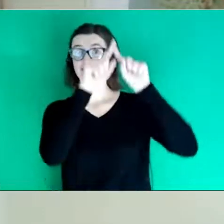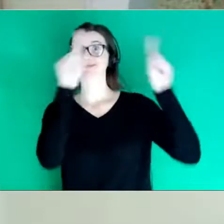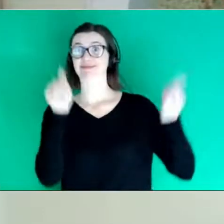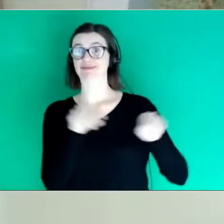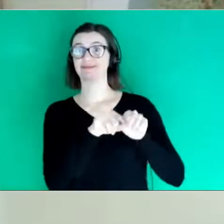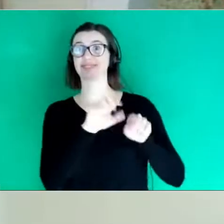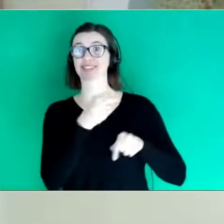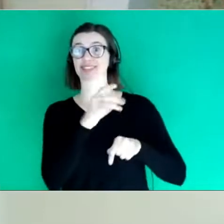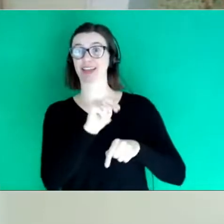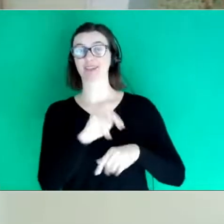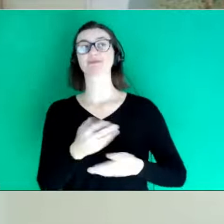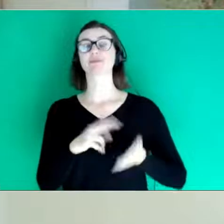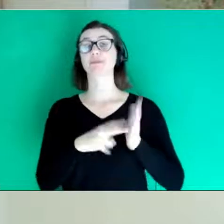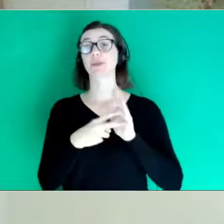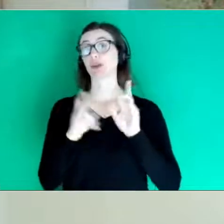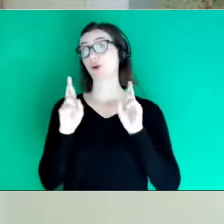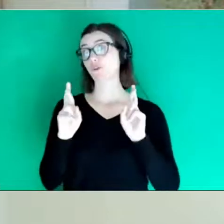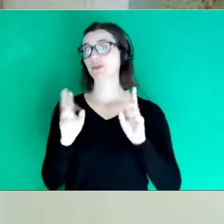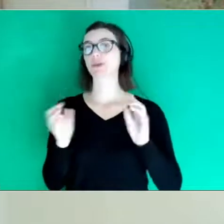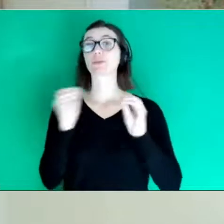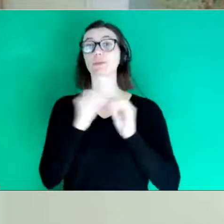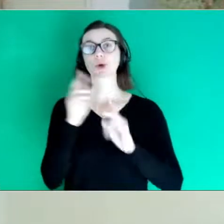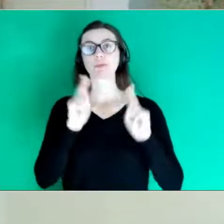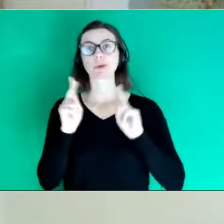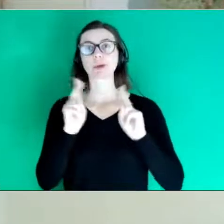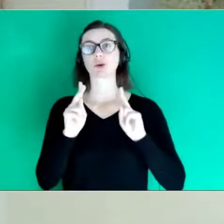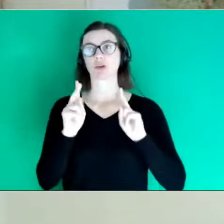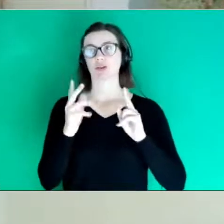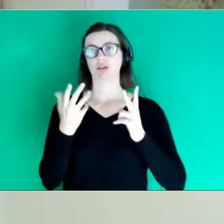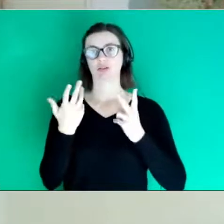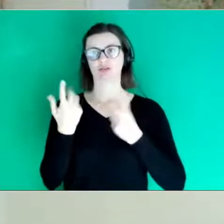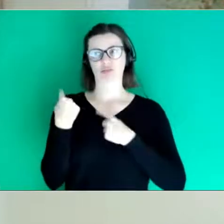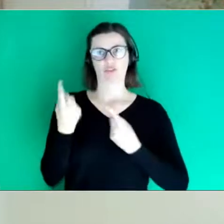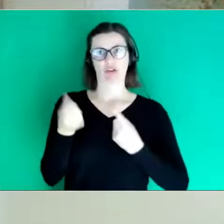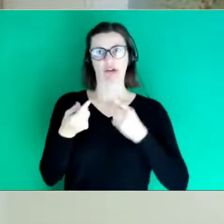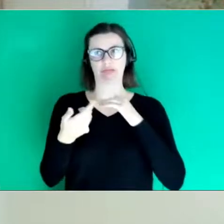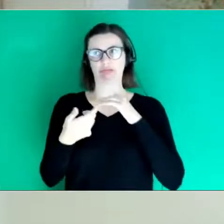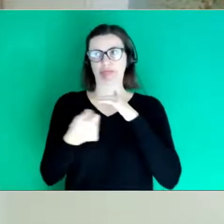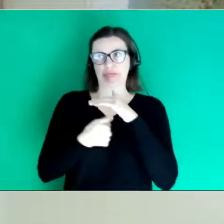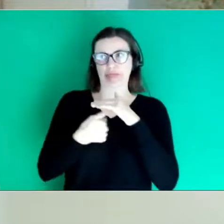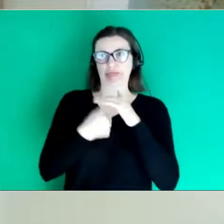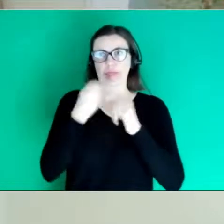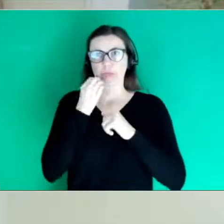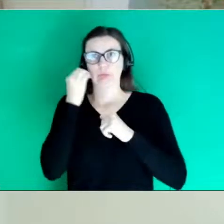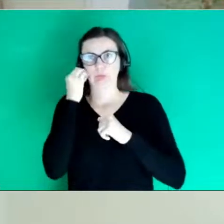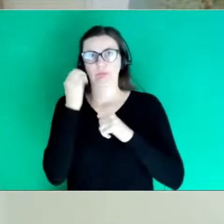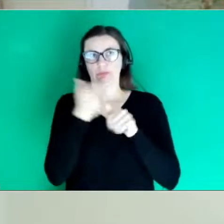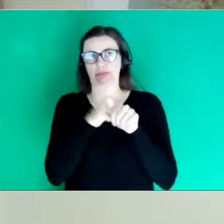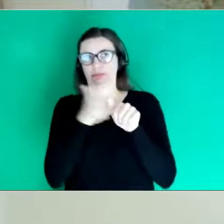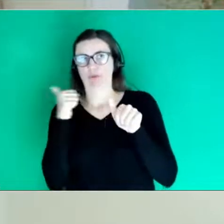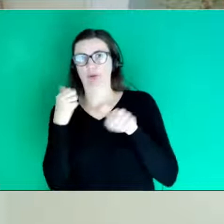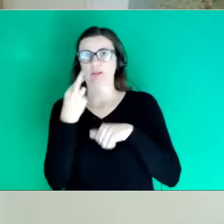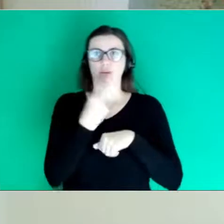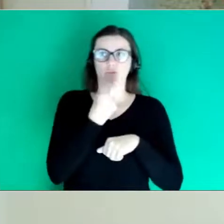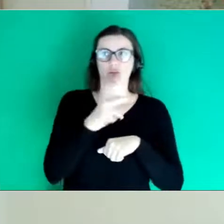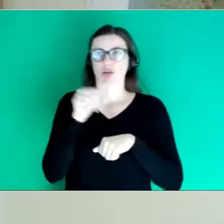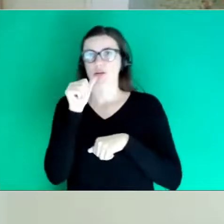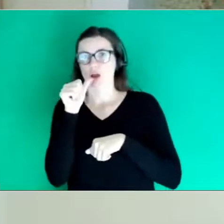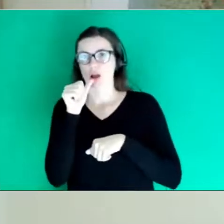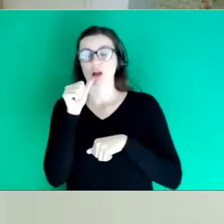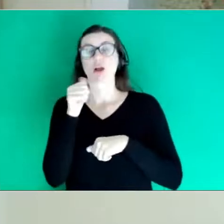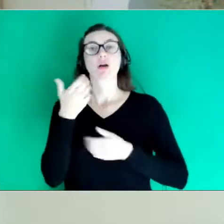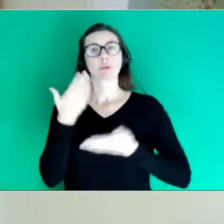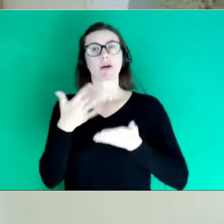hopefully more people will come out from their homes who are avoiding going to a bar or avoiding going to a restaurant because they